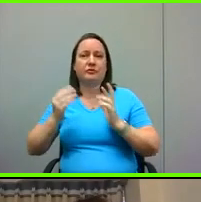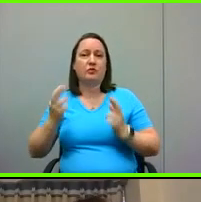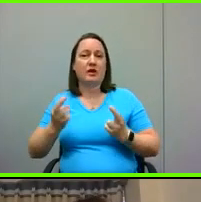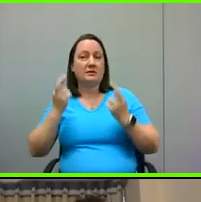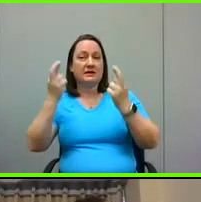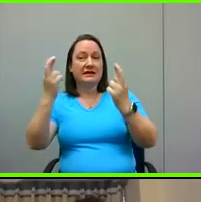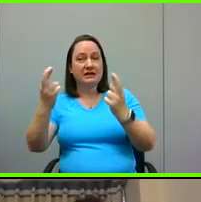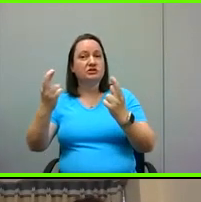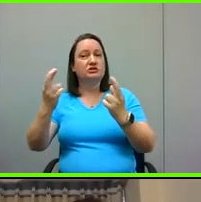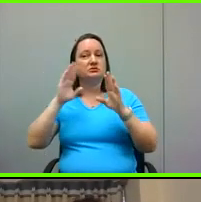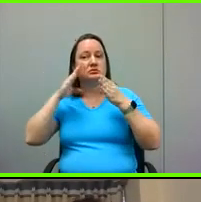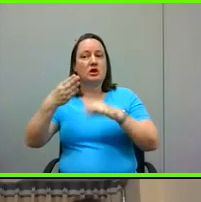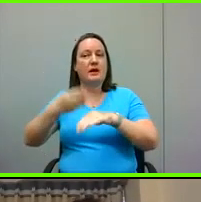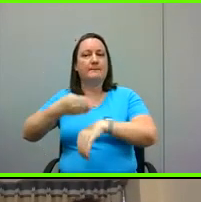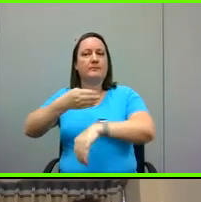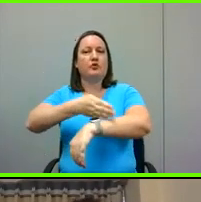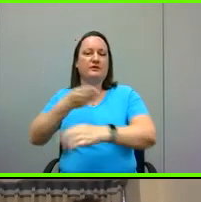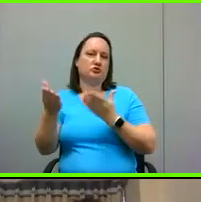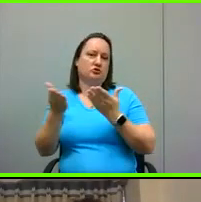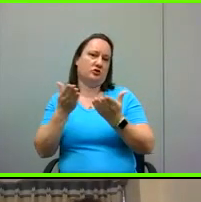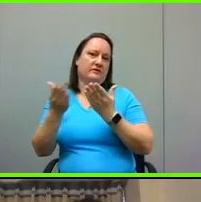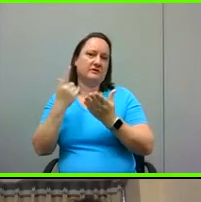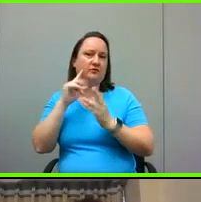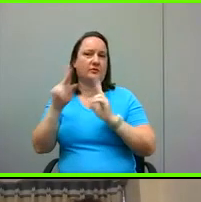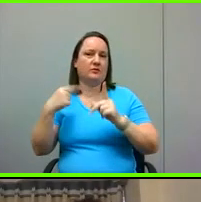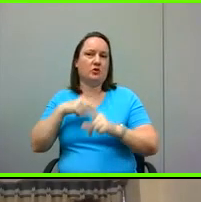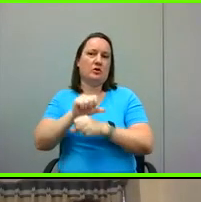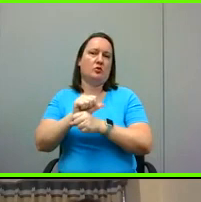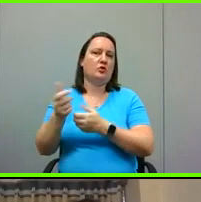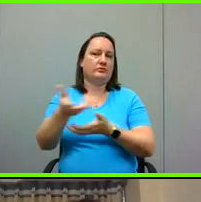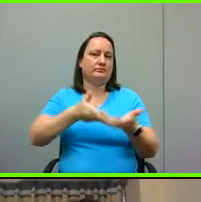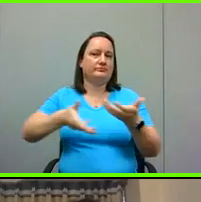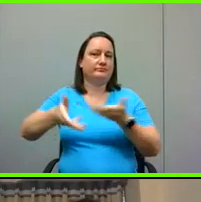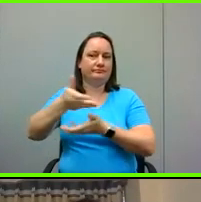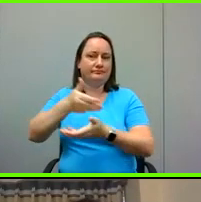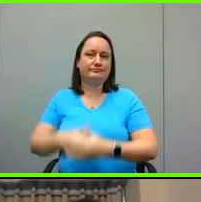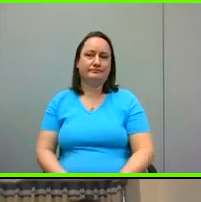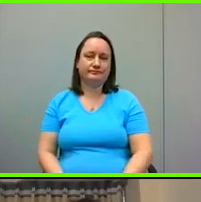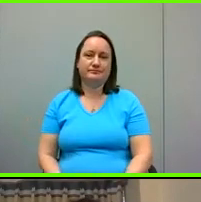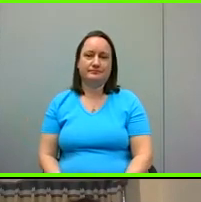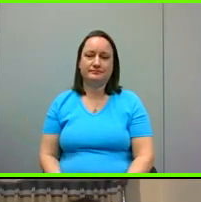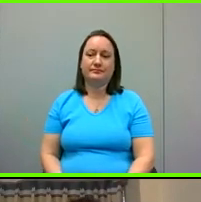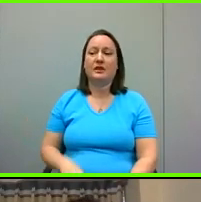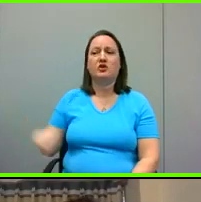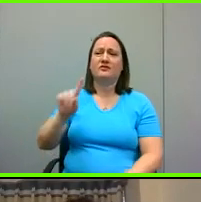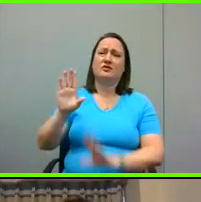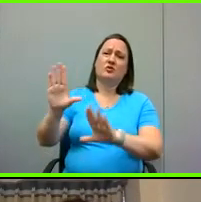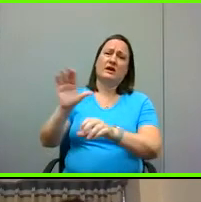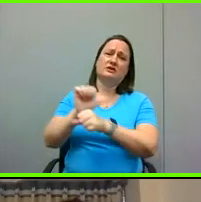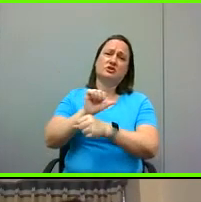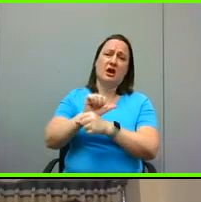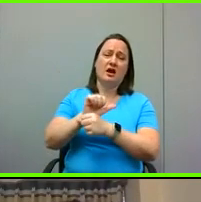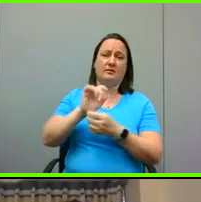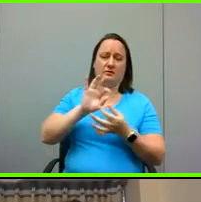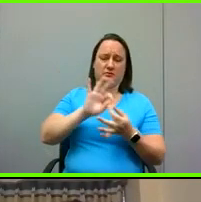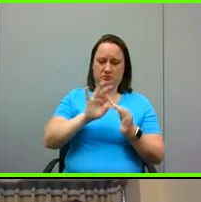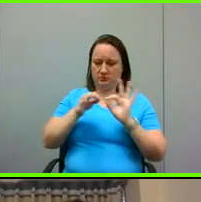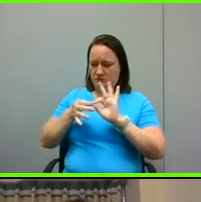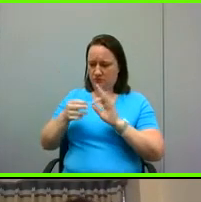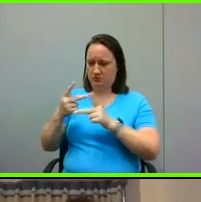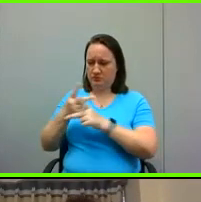services for the individuals that we work with. You've done a great job of interpreting the